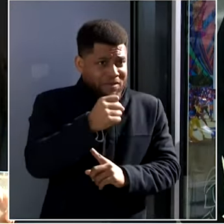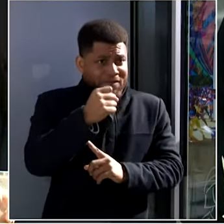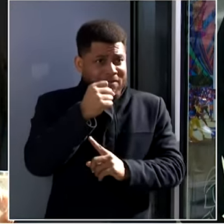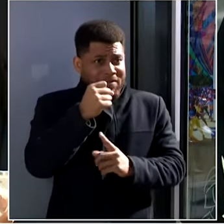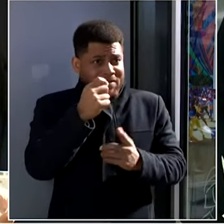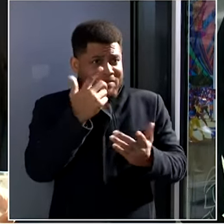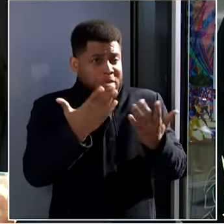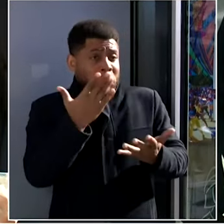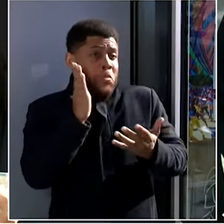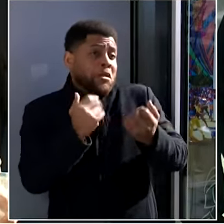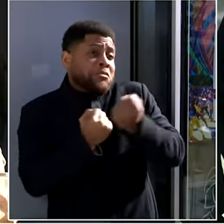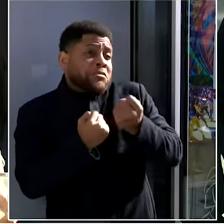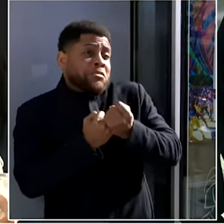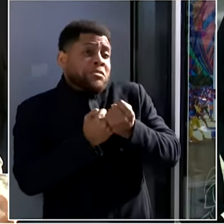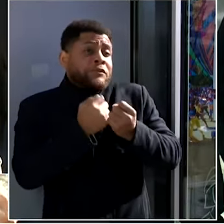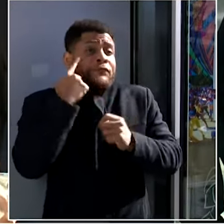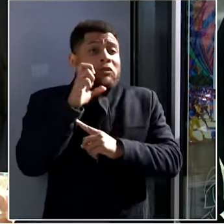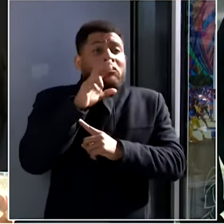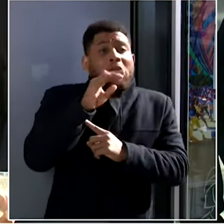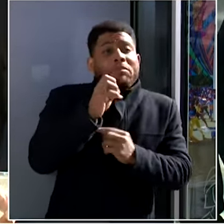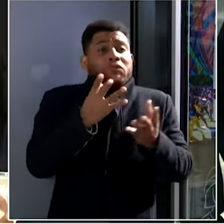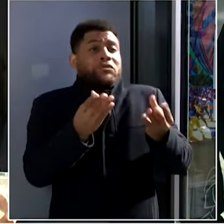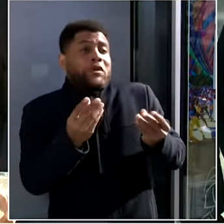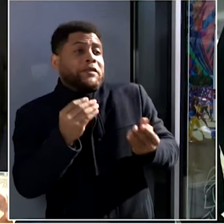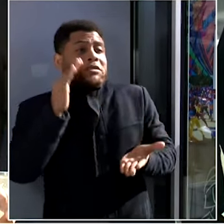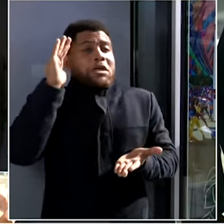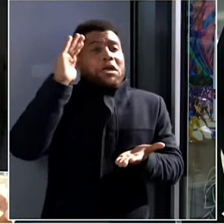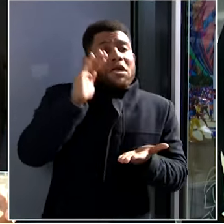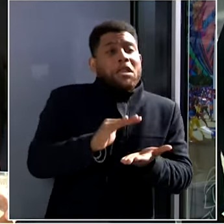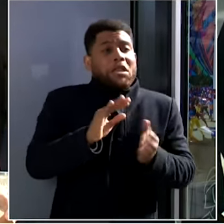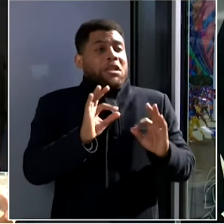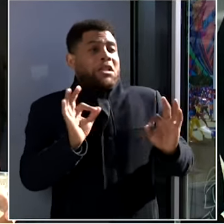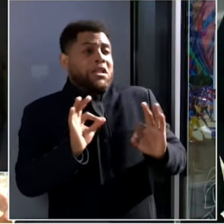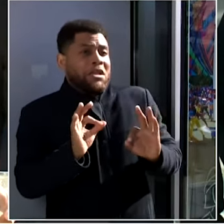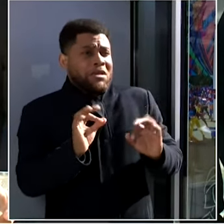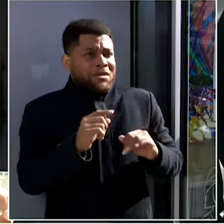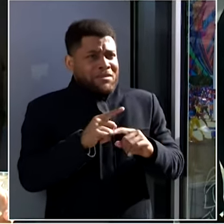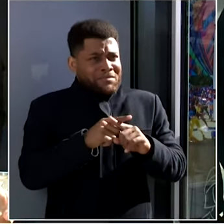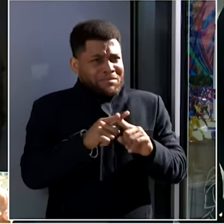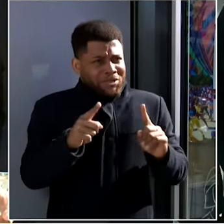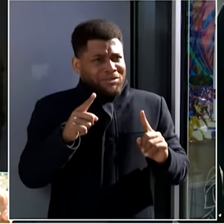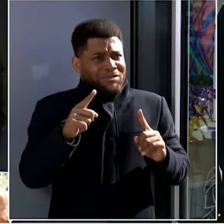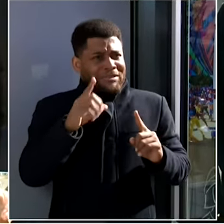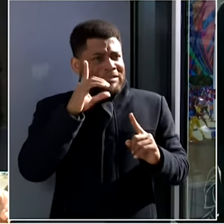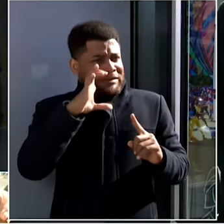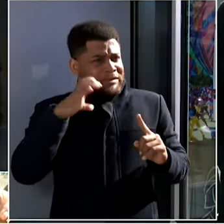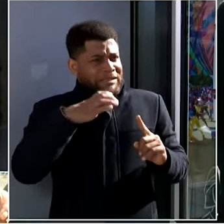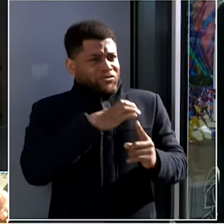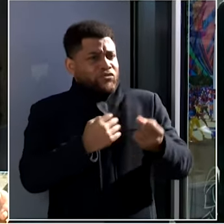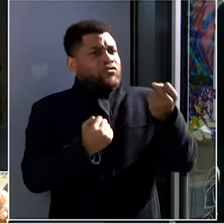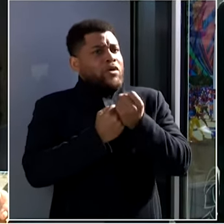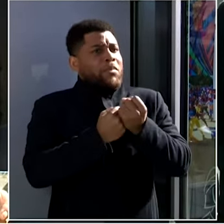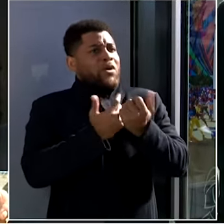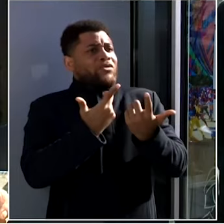or softer on crime. The council chairman has supported his nomination and said the commission will benefit from his perspective. Where do you stand